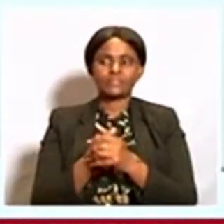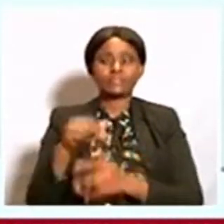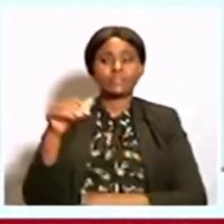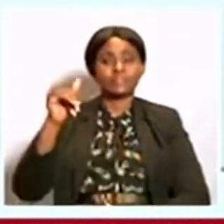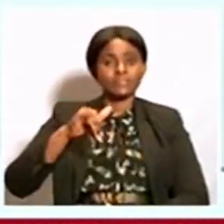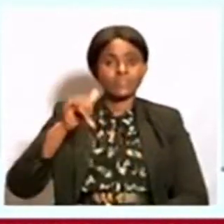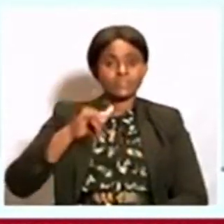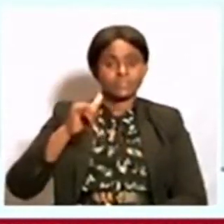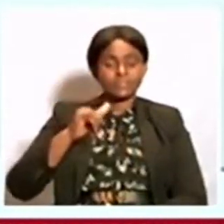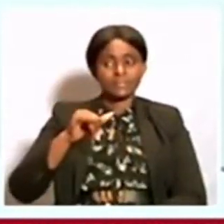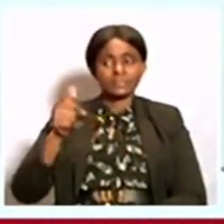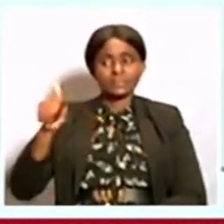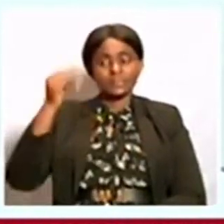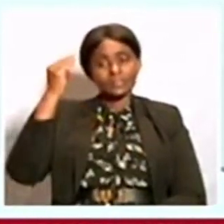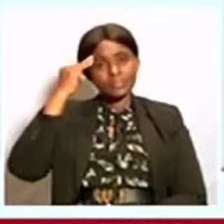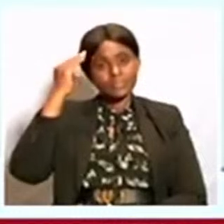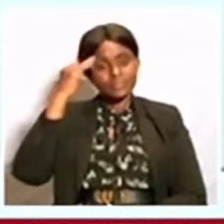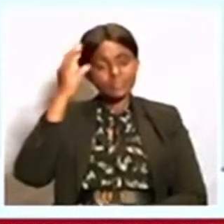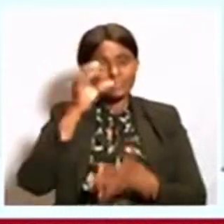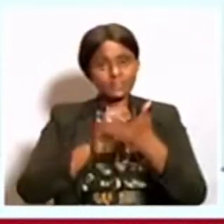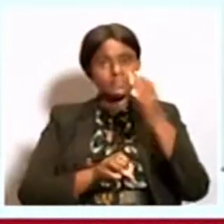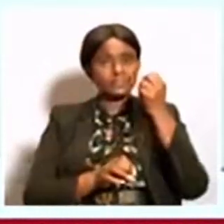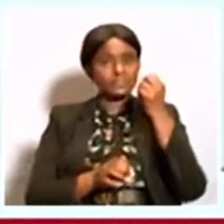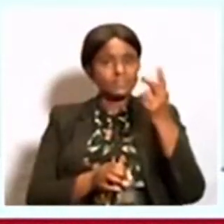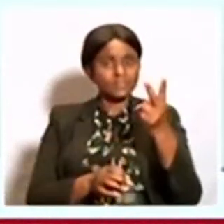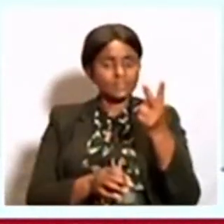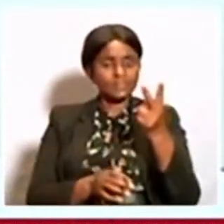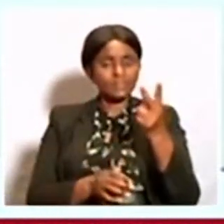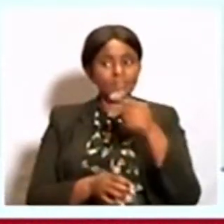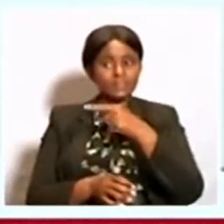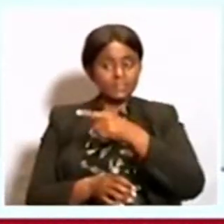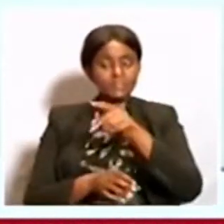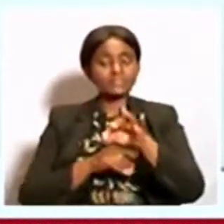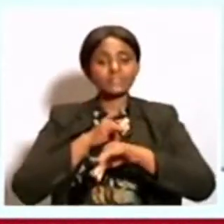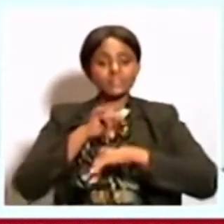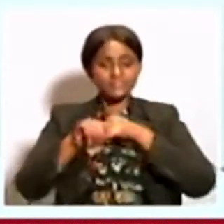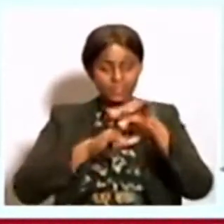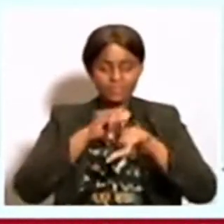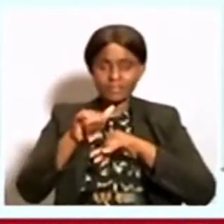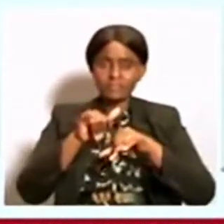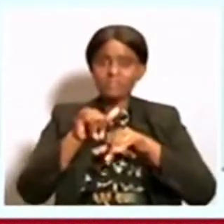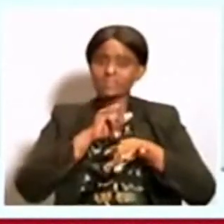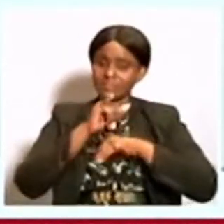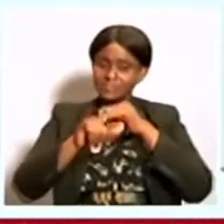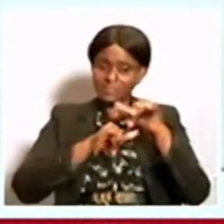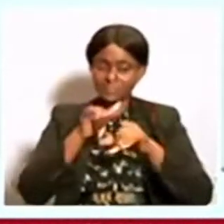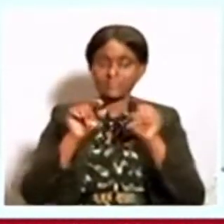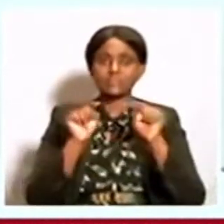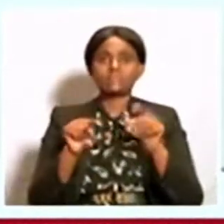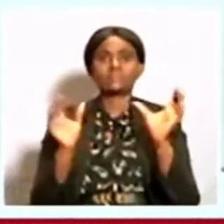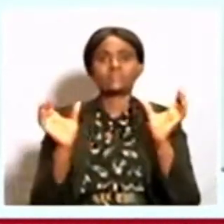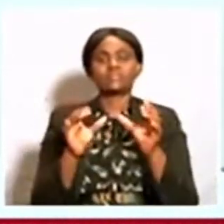let's be mindful of the Cap 12. You are almost misleading or misguiding this committee.